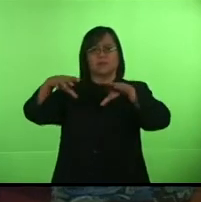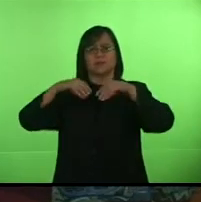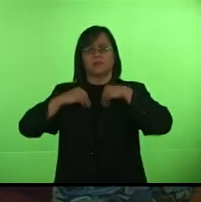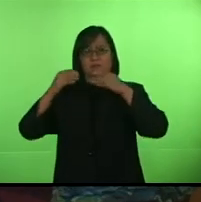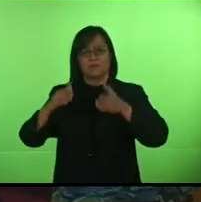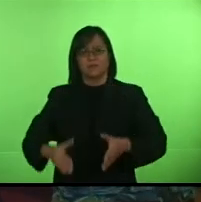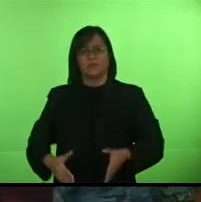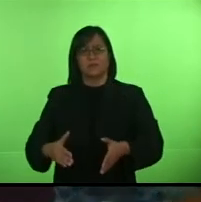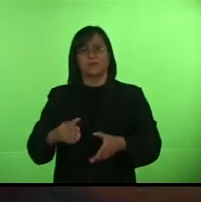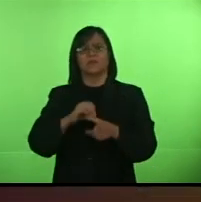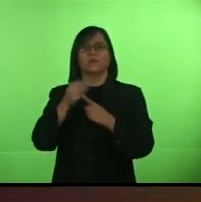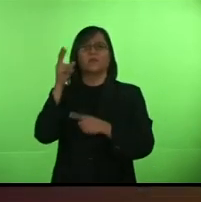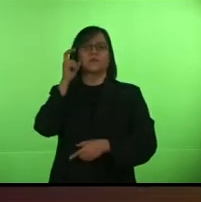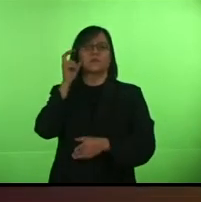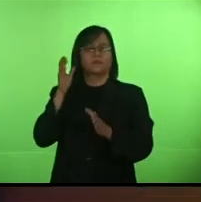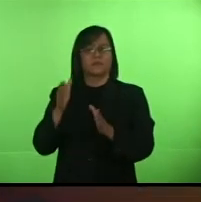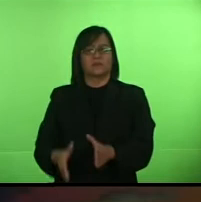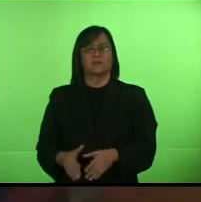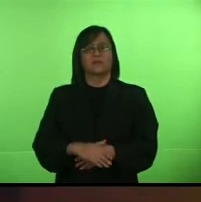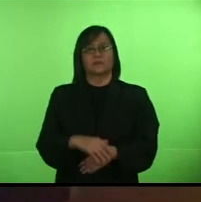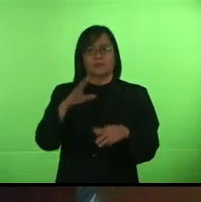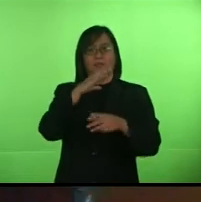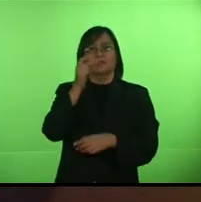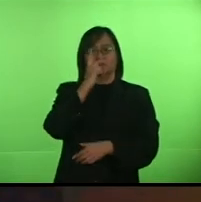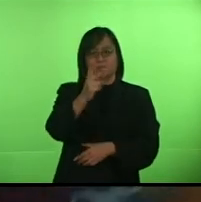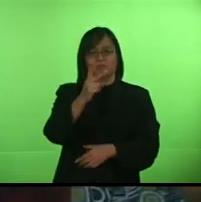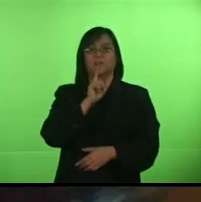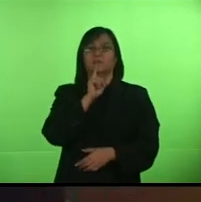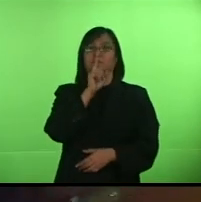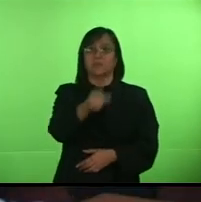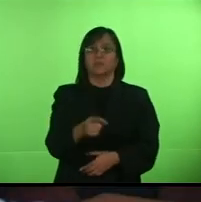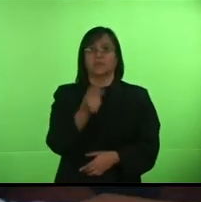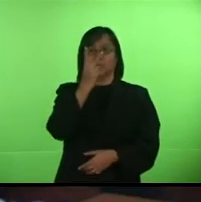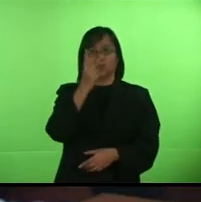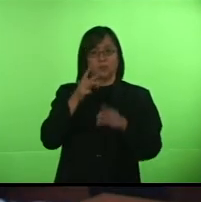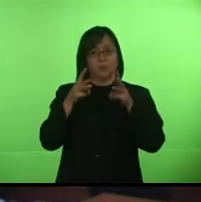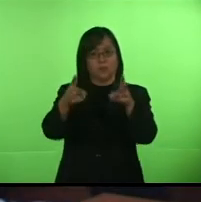feedback given by the receiver or the listener. Therefore, you